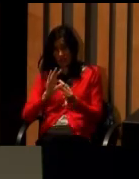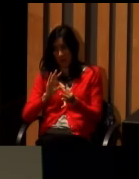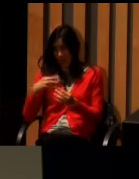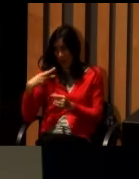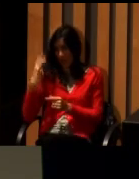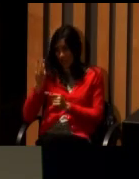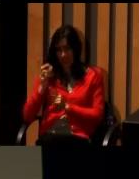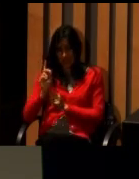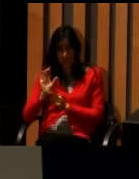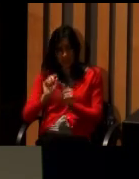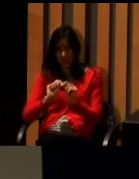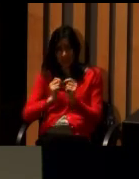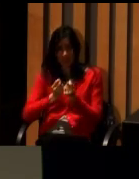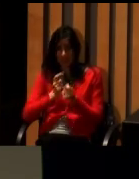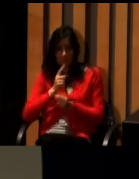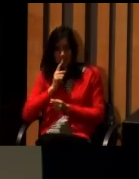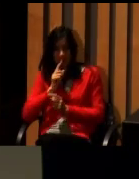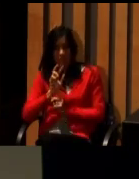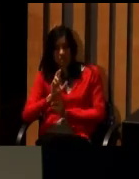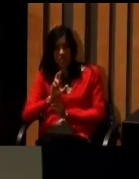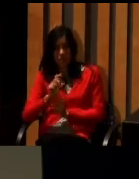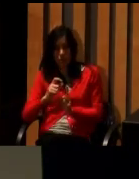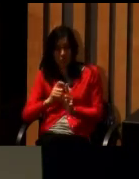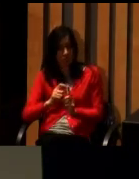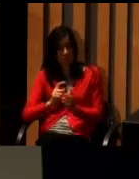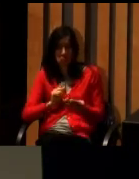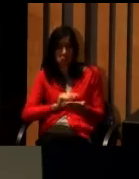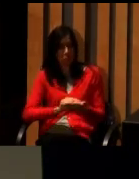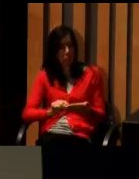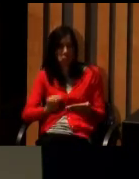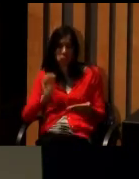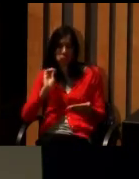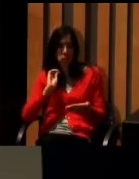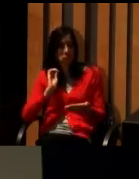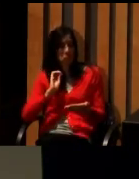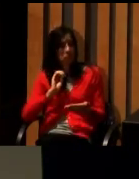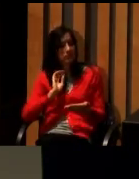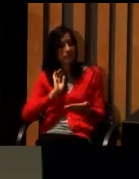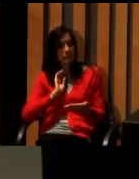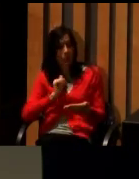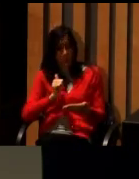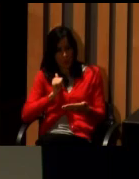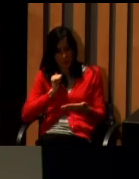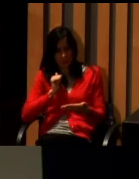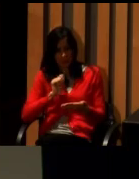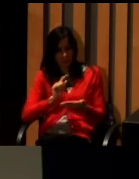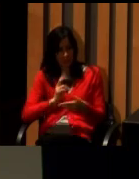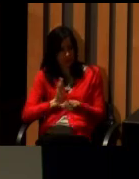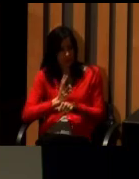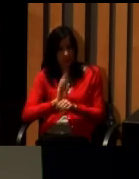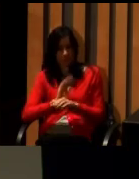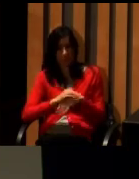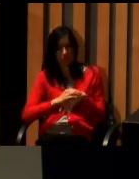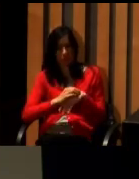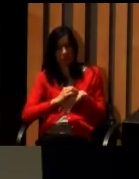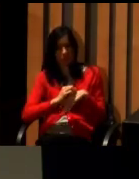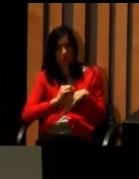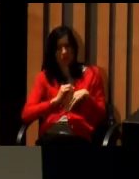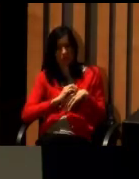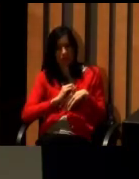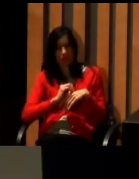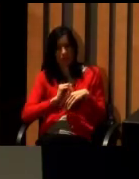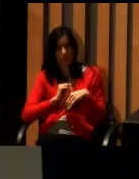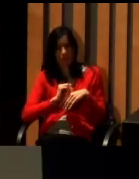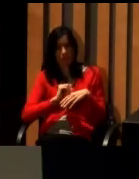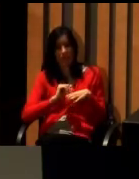team. Supposedly, it was named after the, and even so, the Kansas City